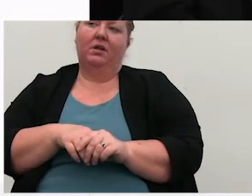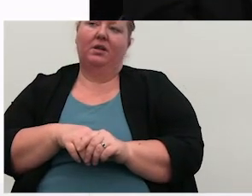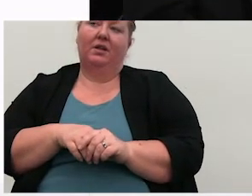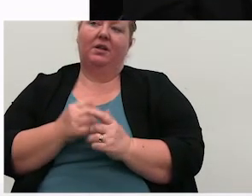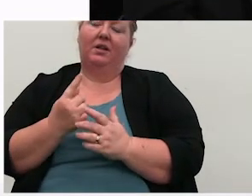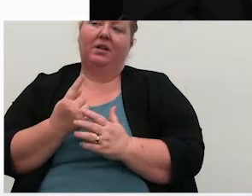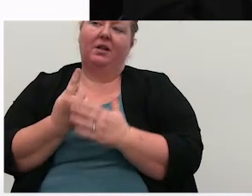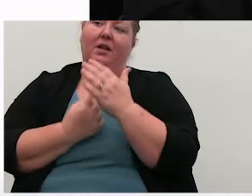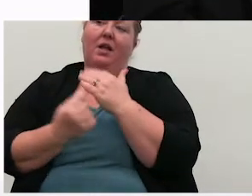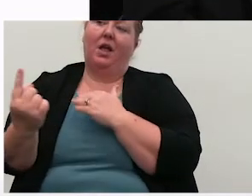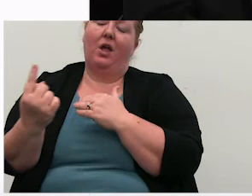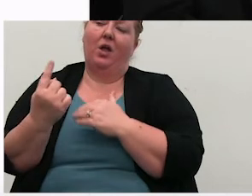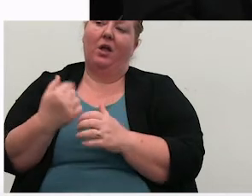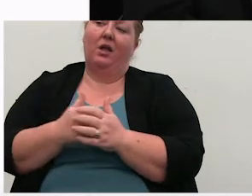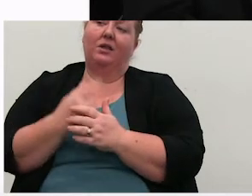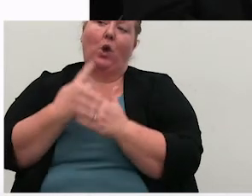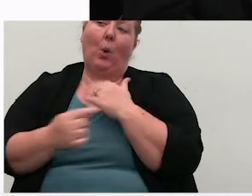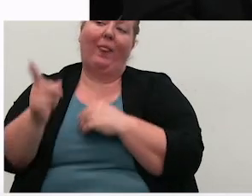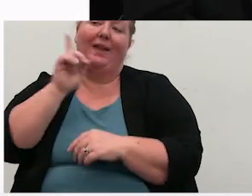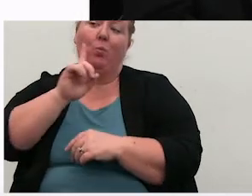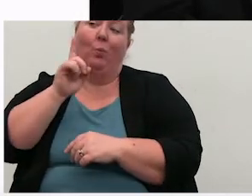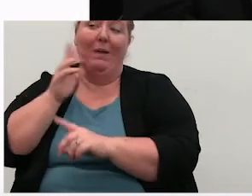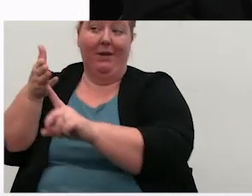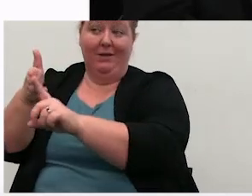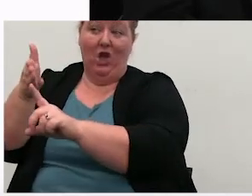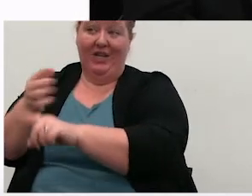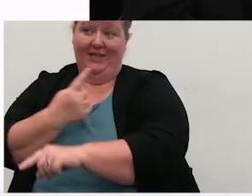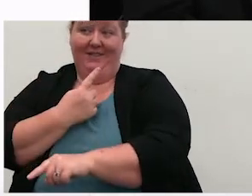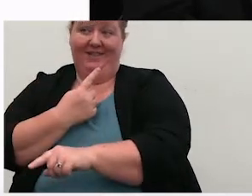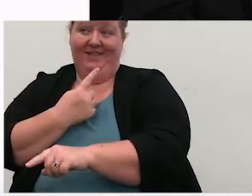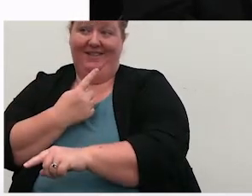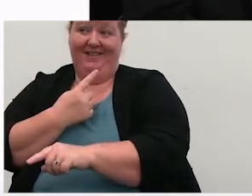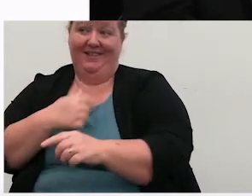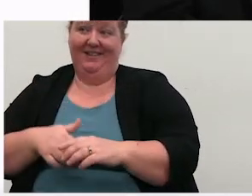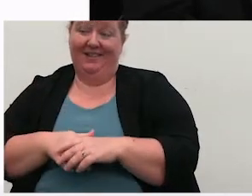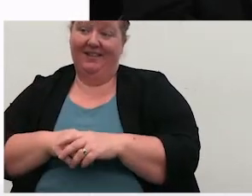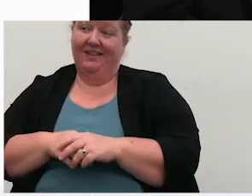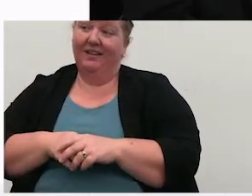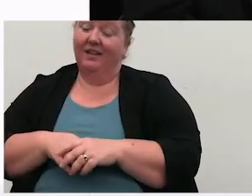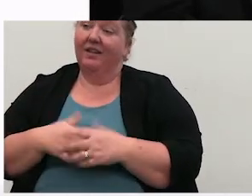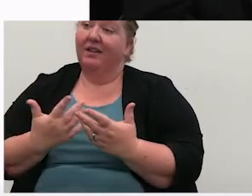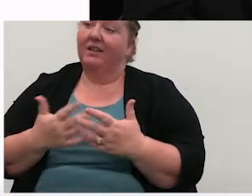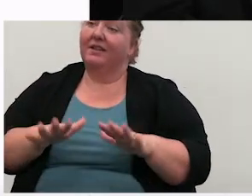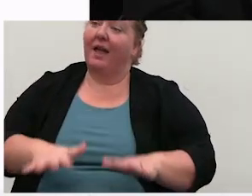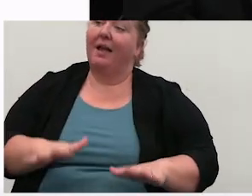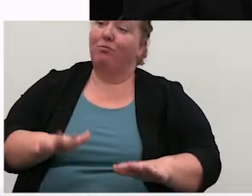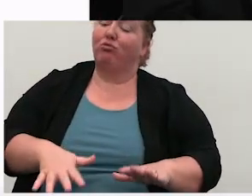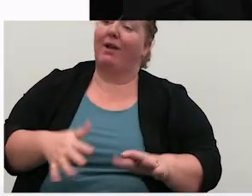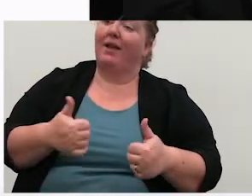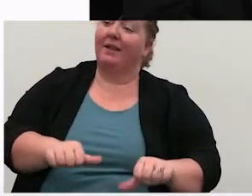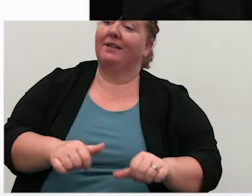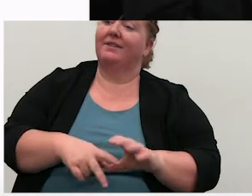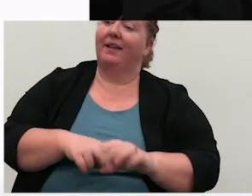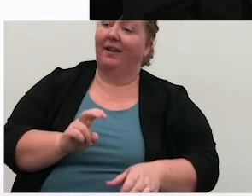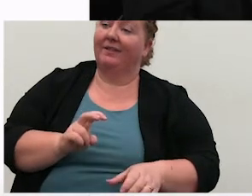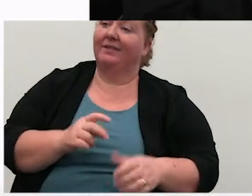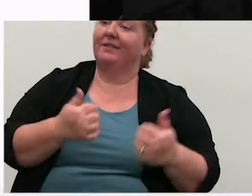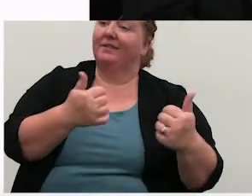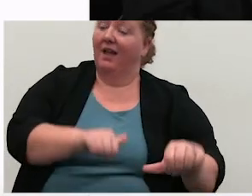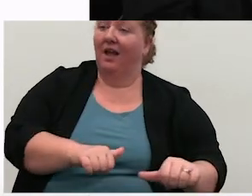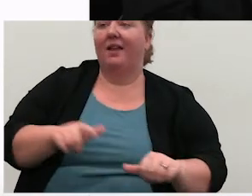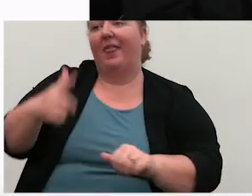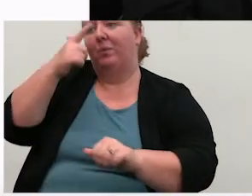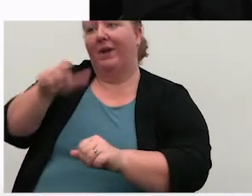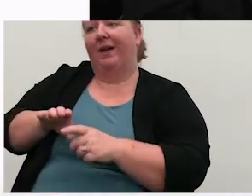women. Parliament is in gridlock. A Conservative majority will get Brexit done so that we can invest in our NHS, schools